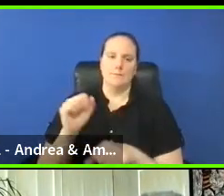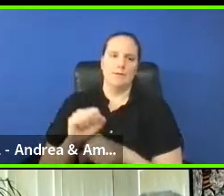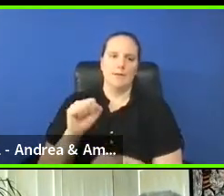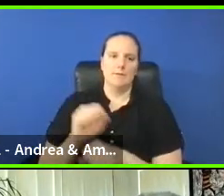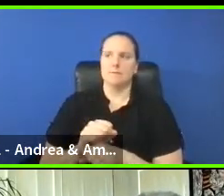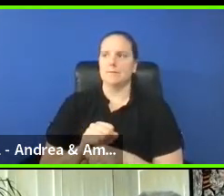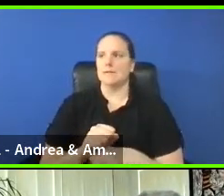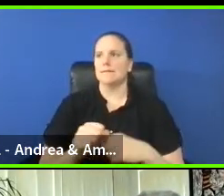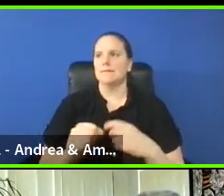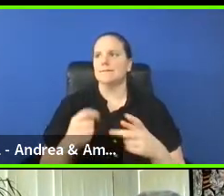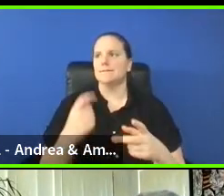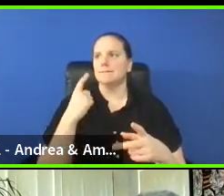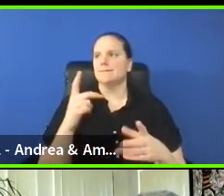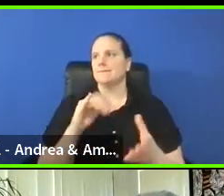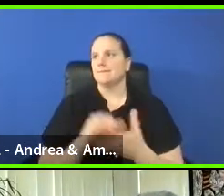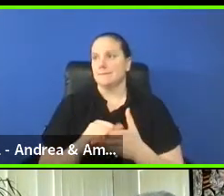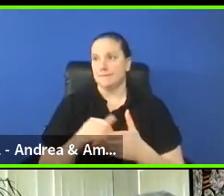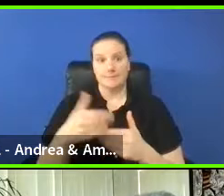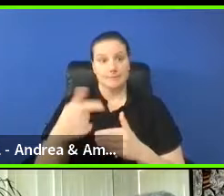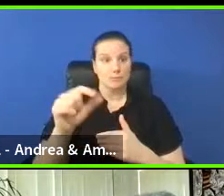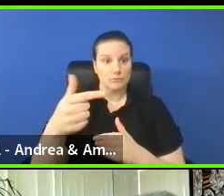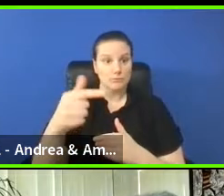that. Back to you, Greg.